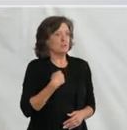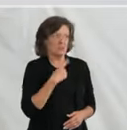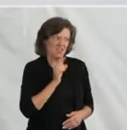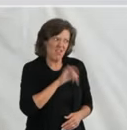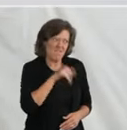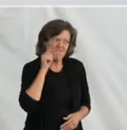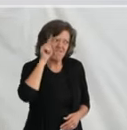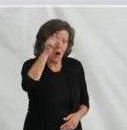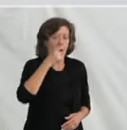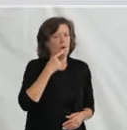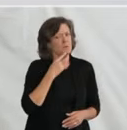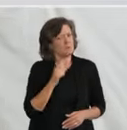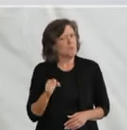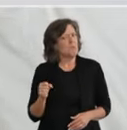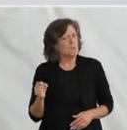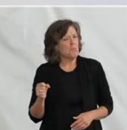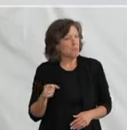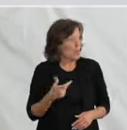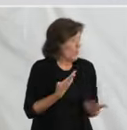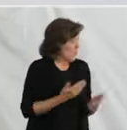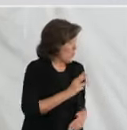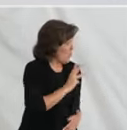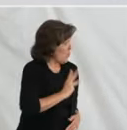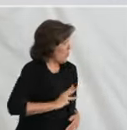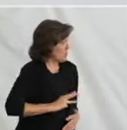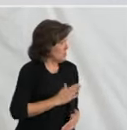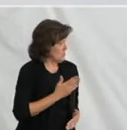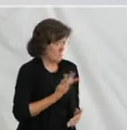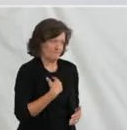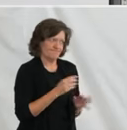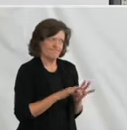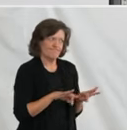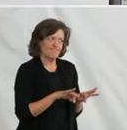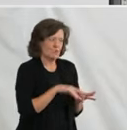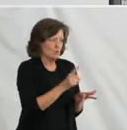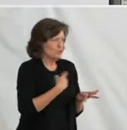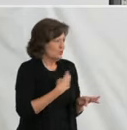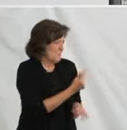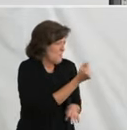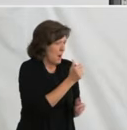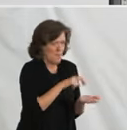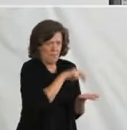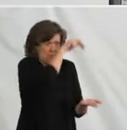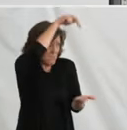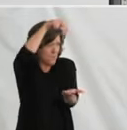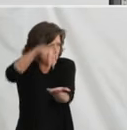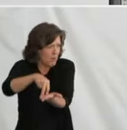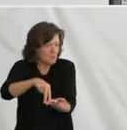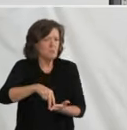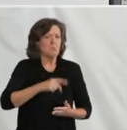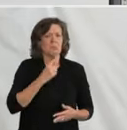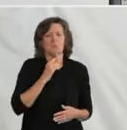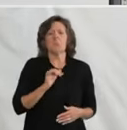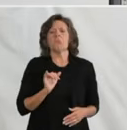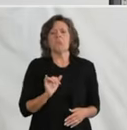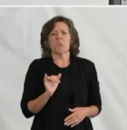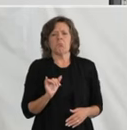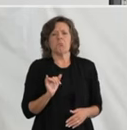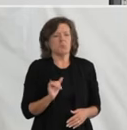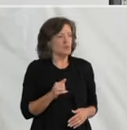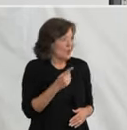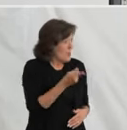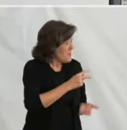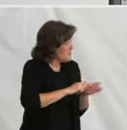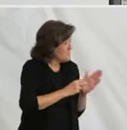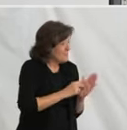Wonder Woman might need to be able to get there at a moment's notice. I said, uh-huh. He said, therefore, she can't just drive her car